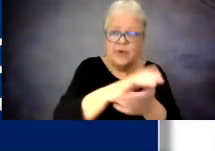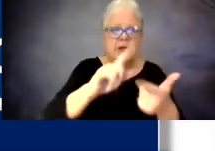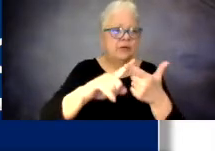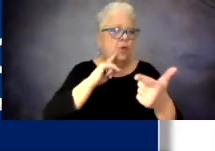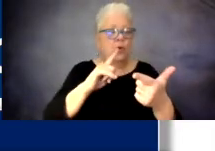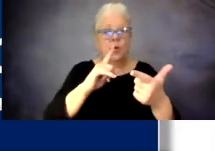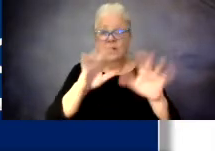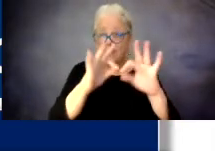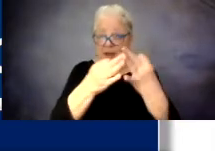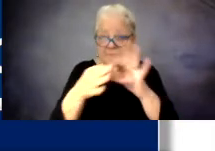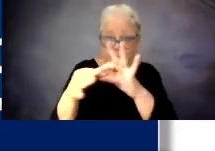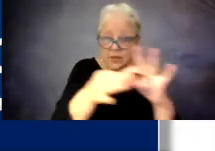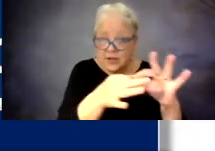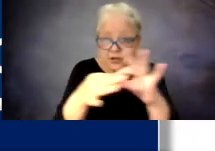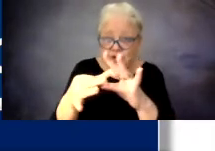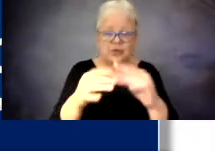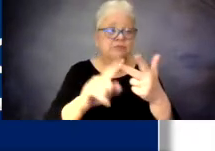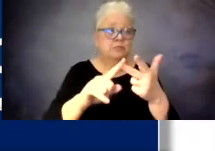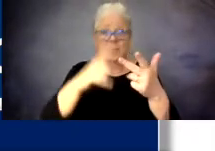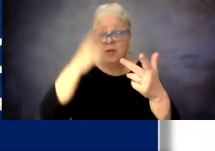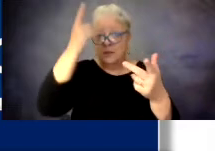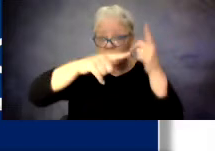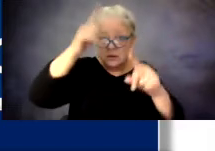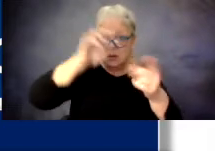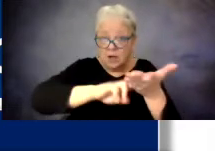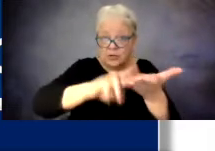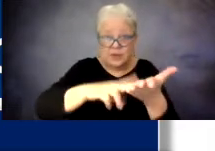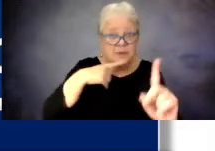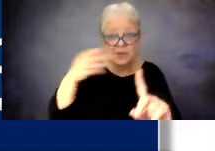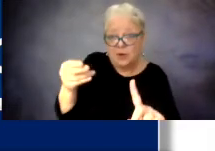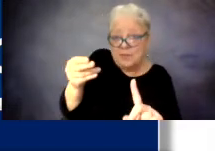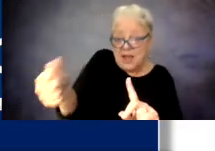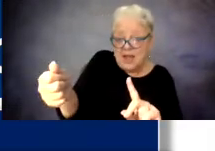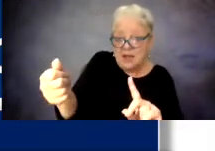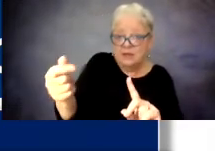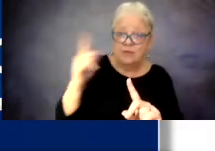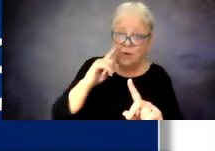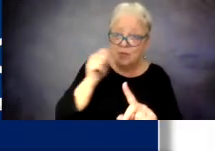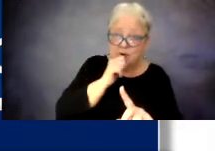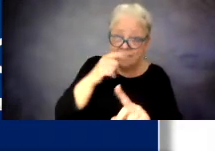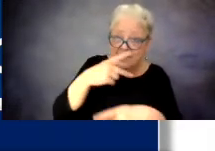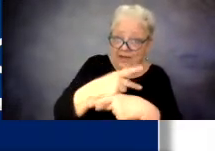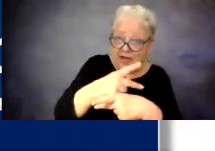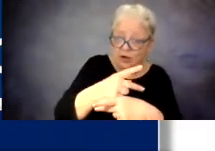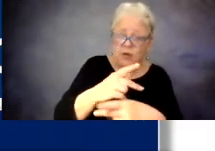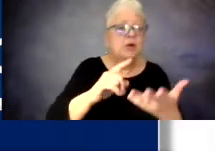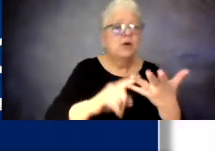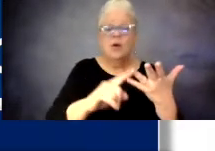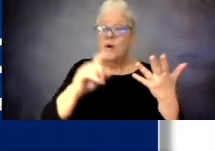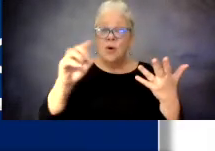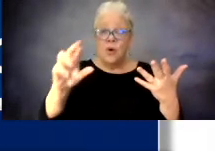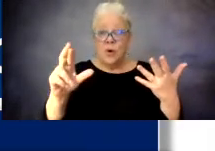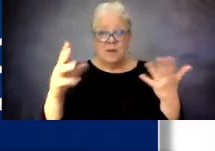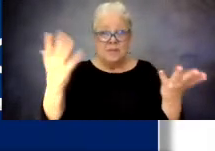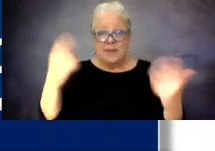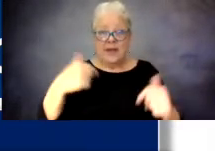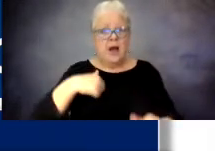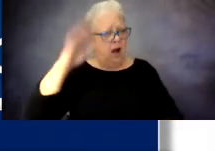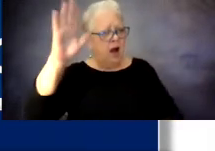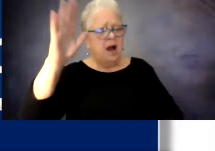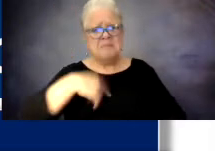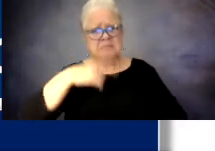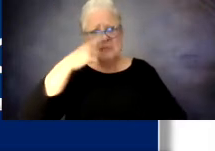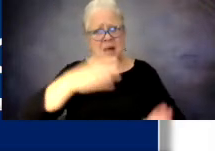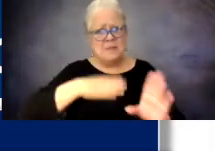relationship, a contractual relationship, they're paying that person privately for care, or a voluntary assumption of duties. If you take on a